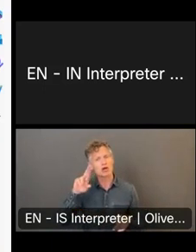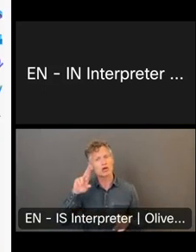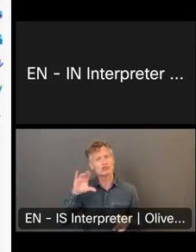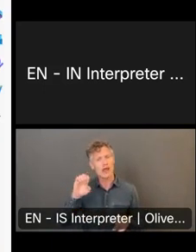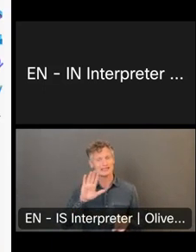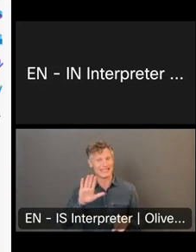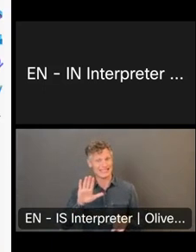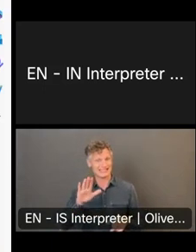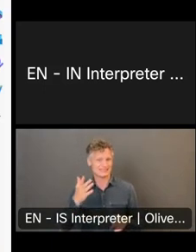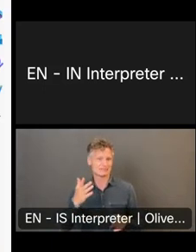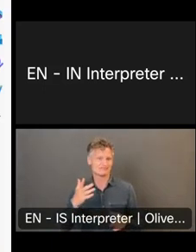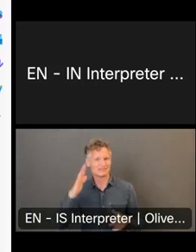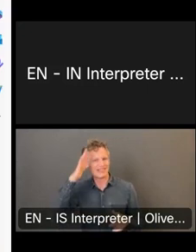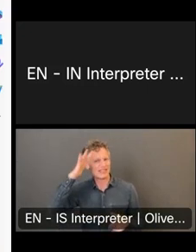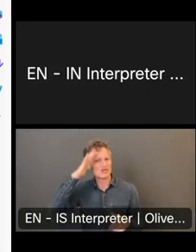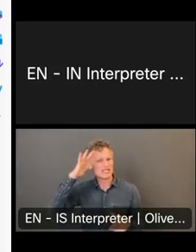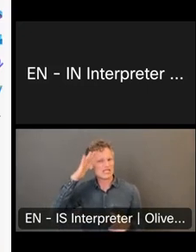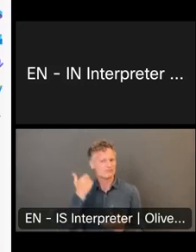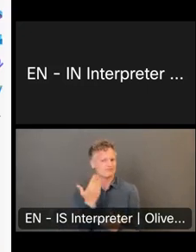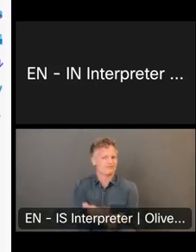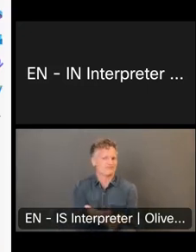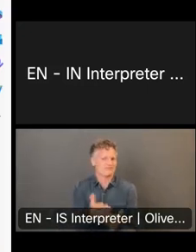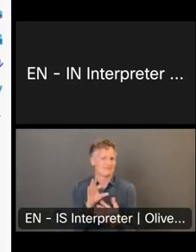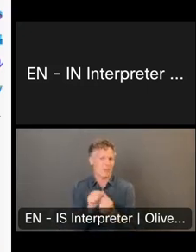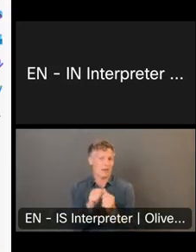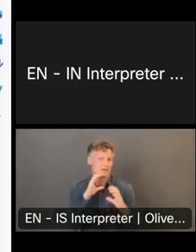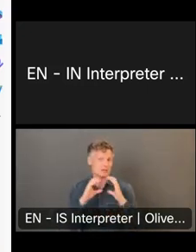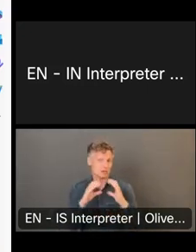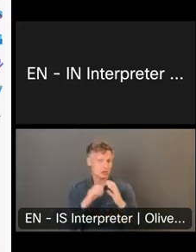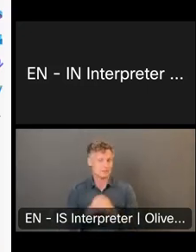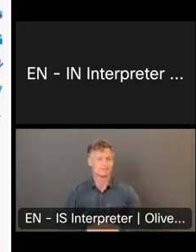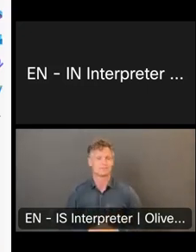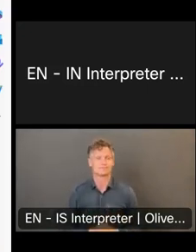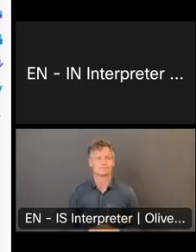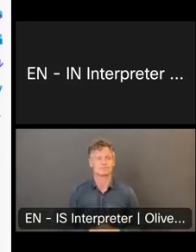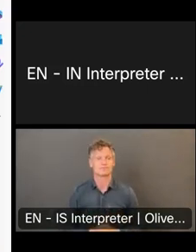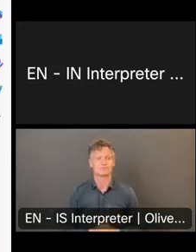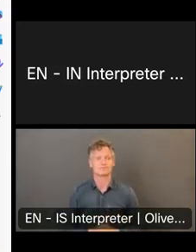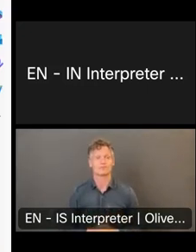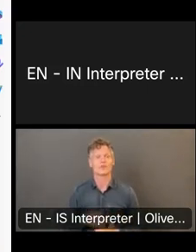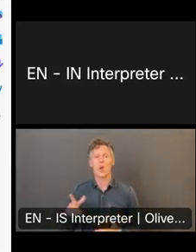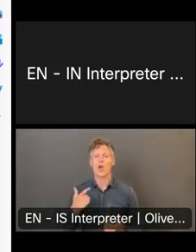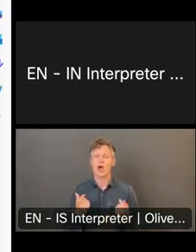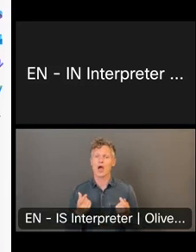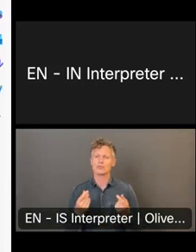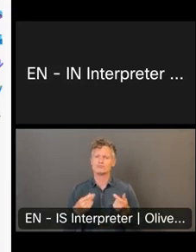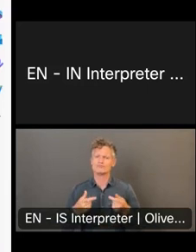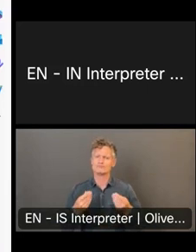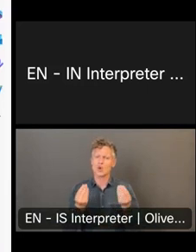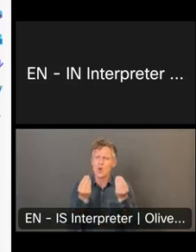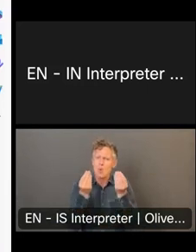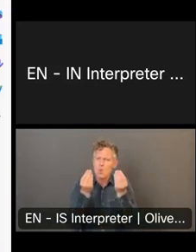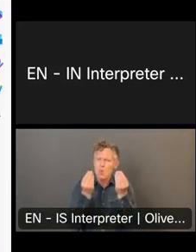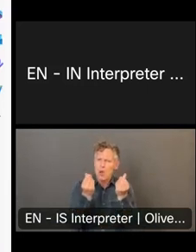framework, I have advocated leaving aside quality as primordial and preeminent and